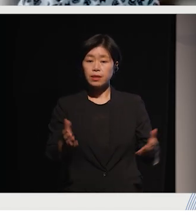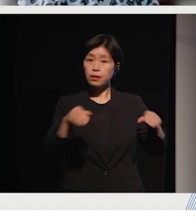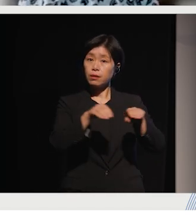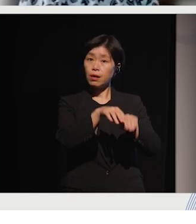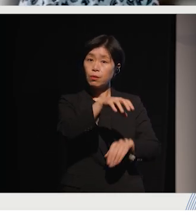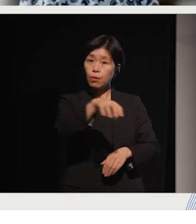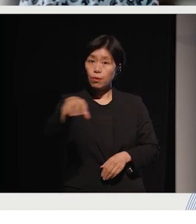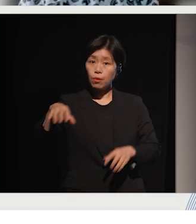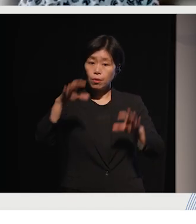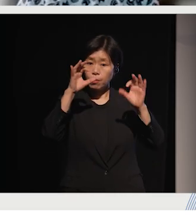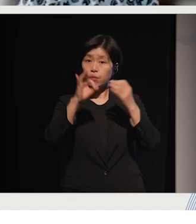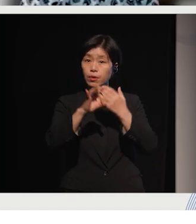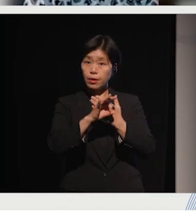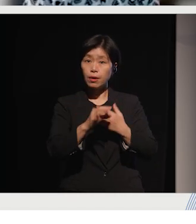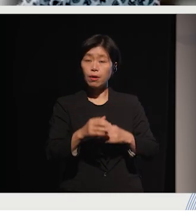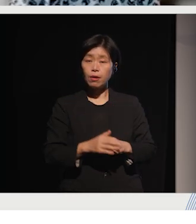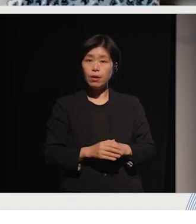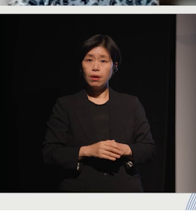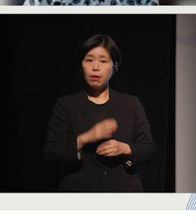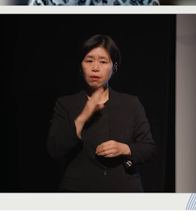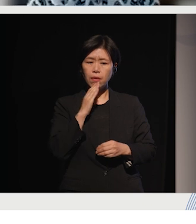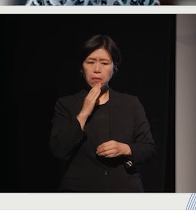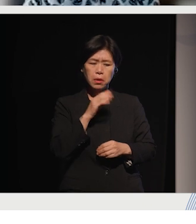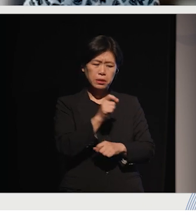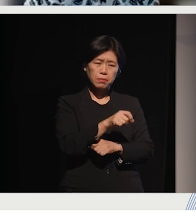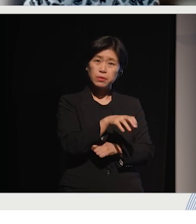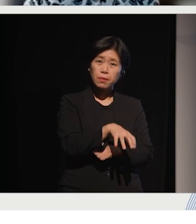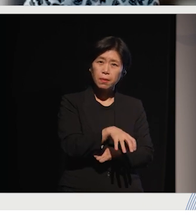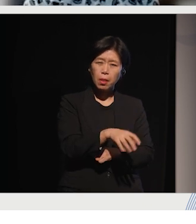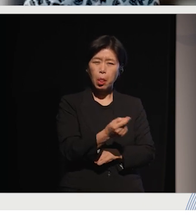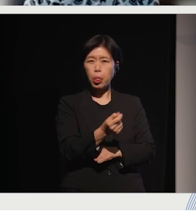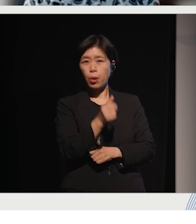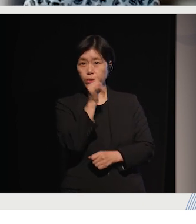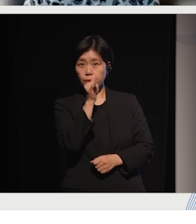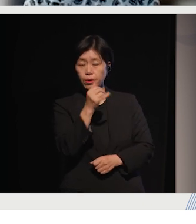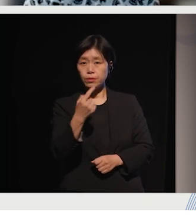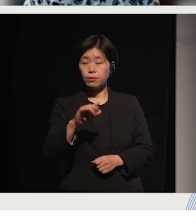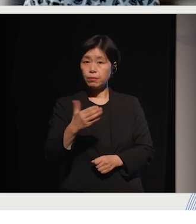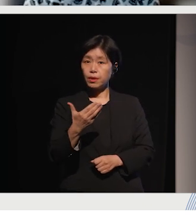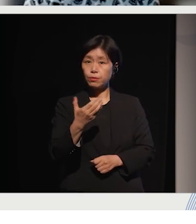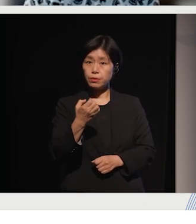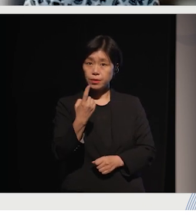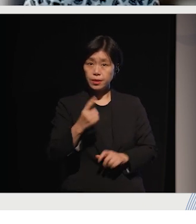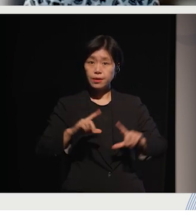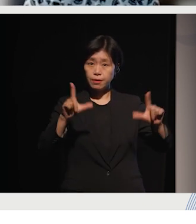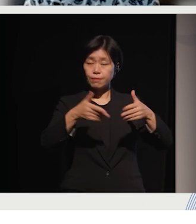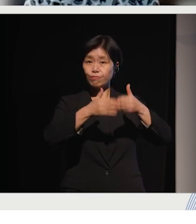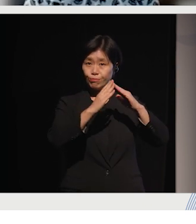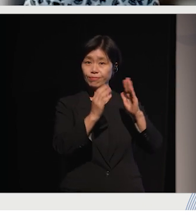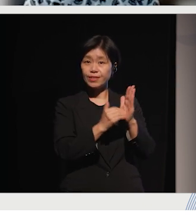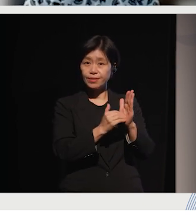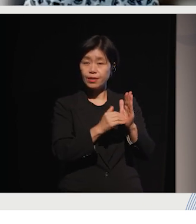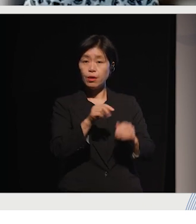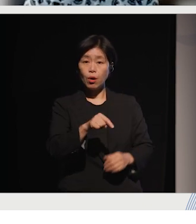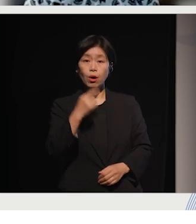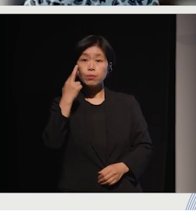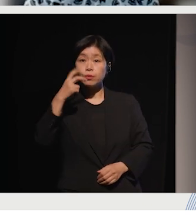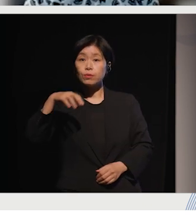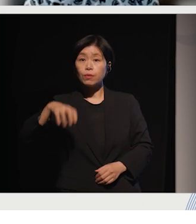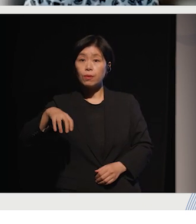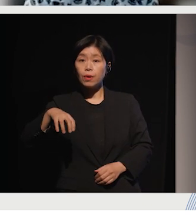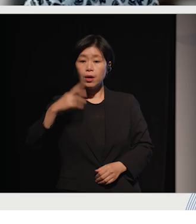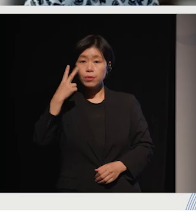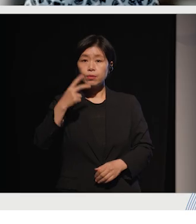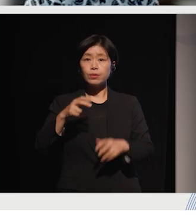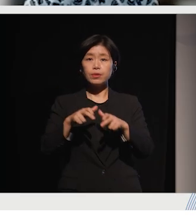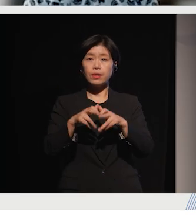Our office was founded in 1991, which was fairly recent, or came very recently